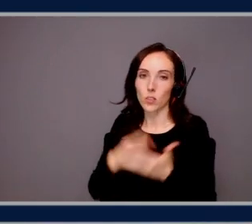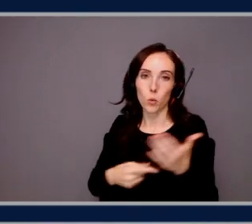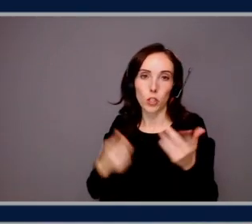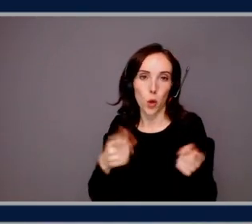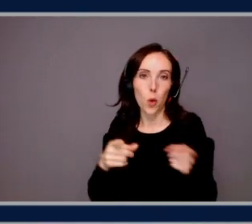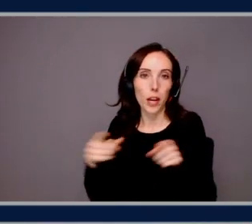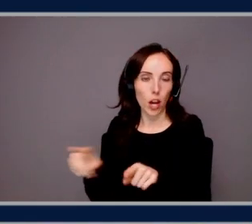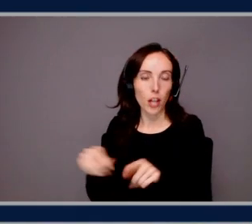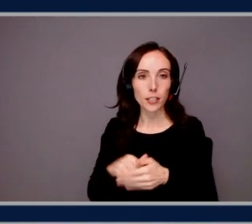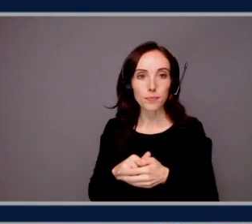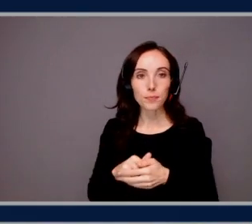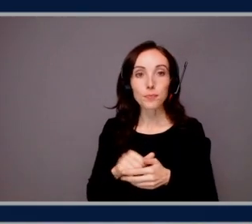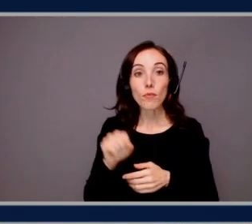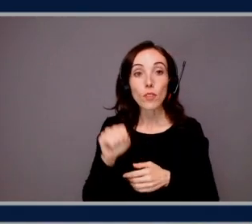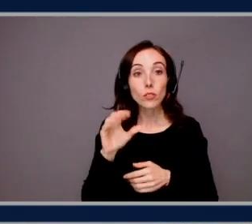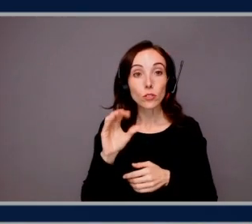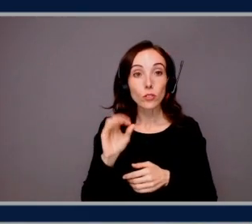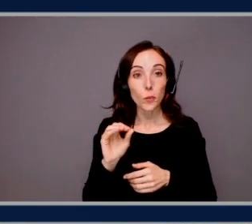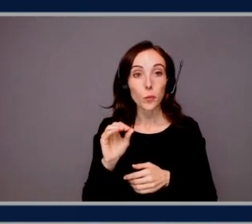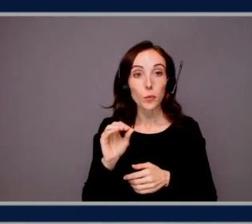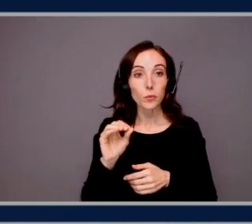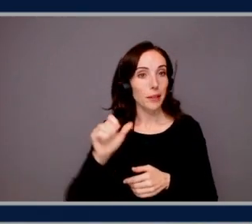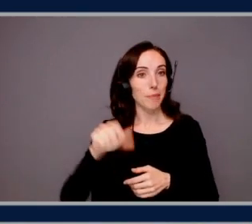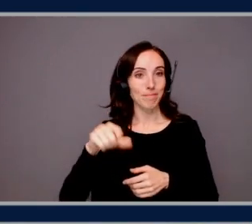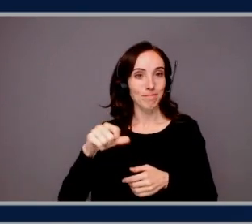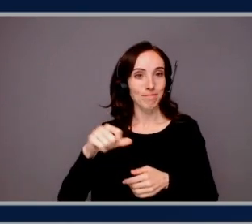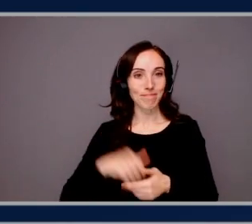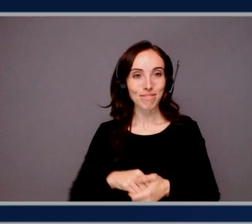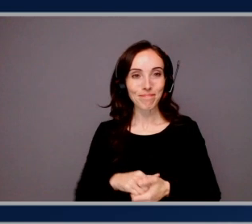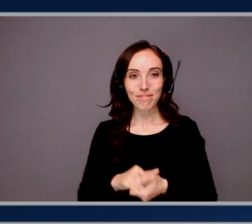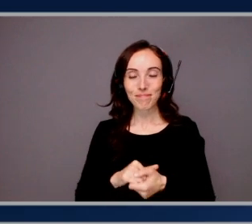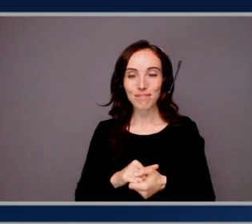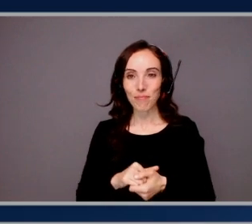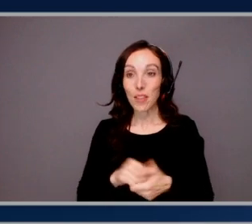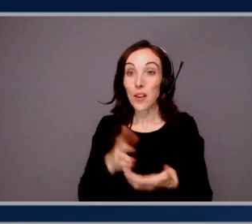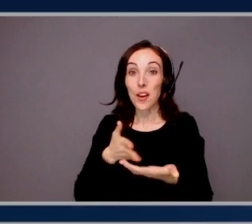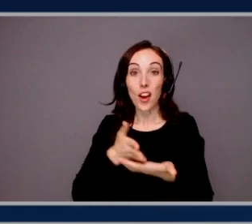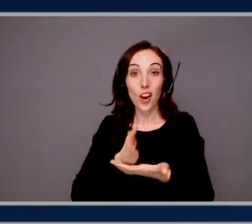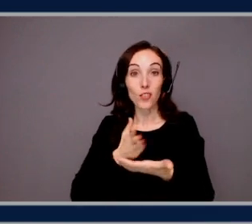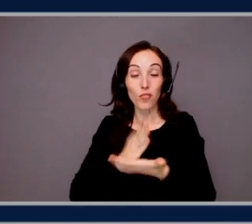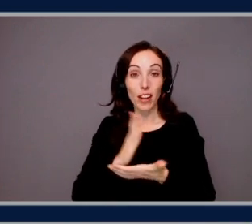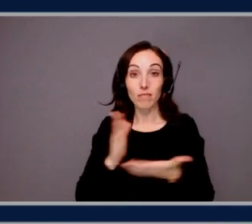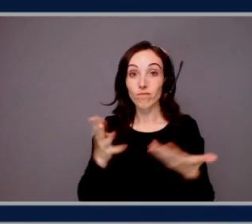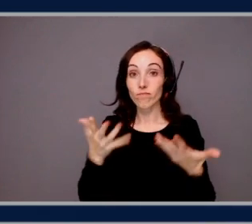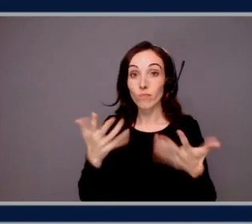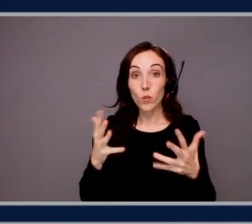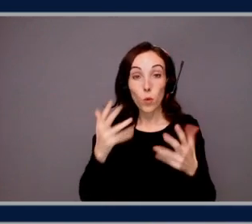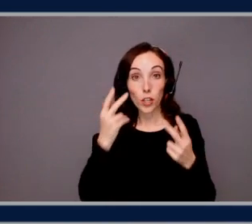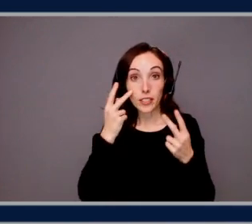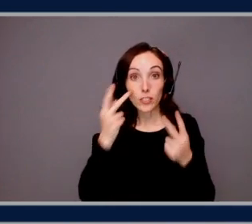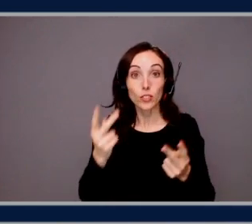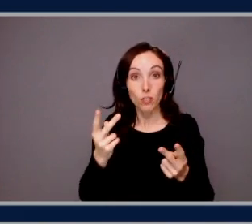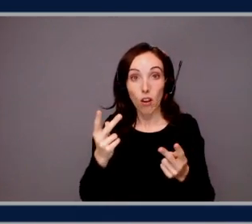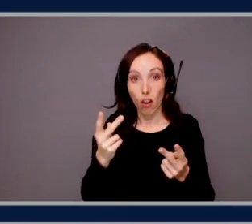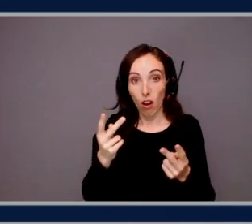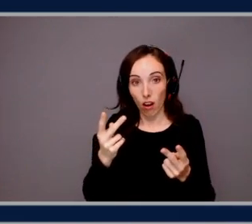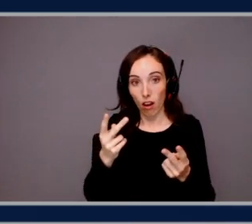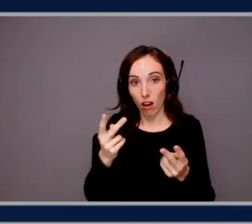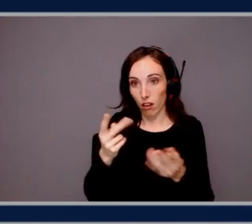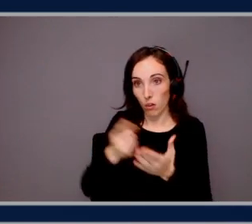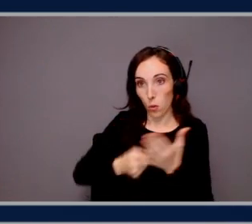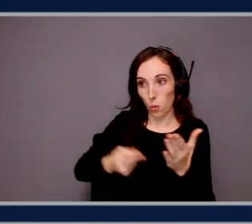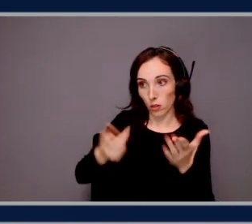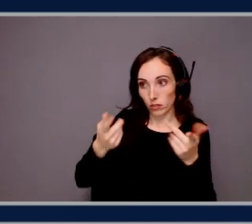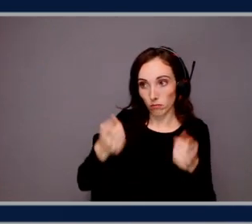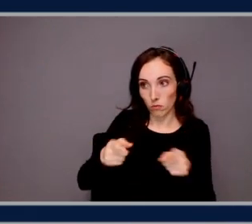So, yeah. So, all right. So you saw what we are doing over here. Now